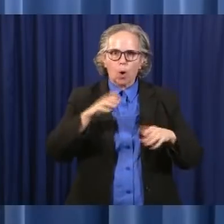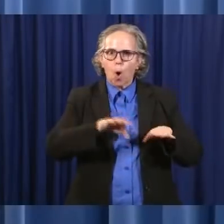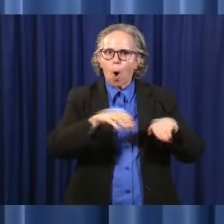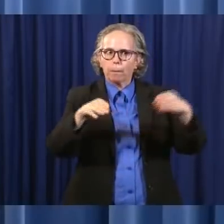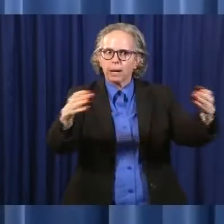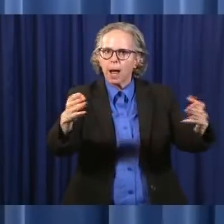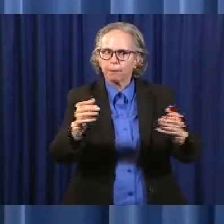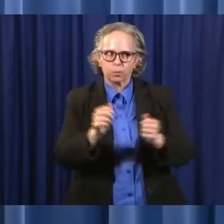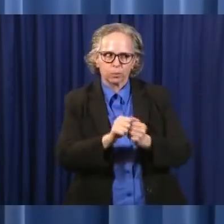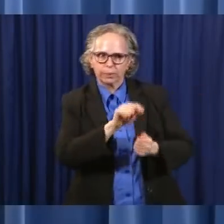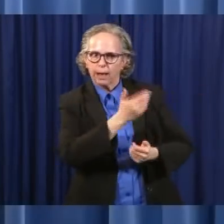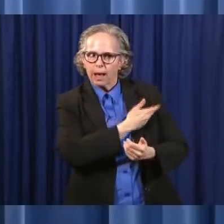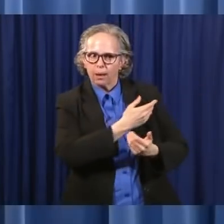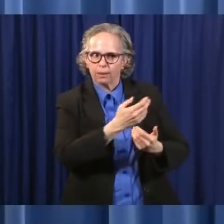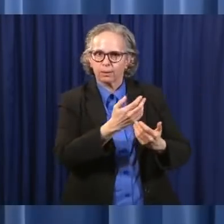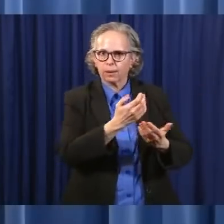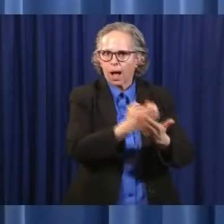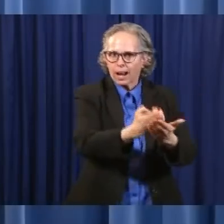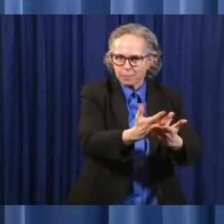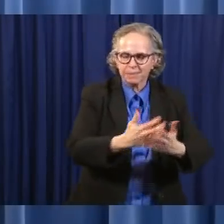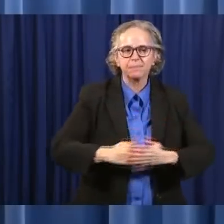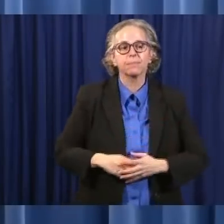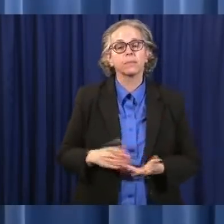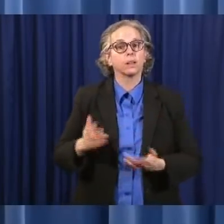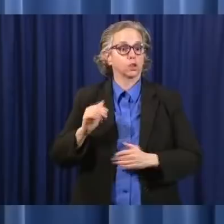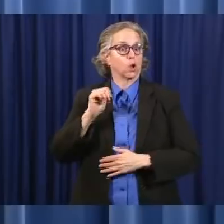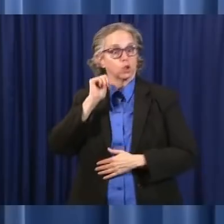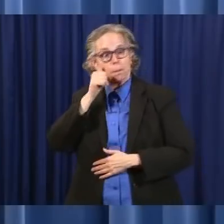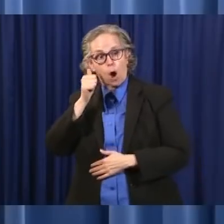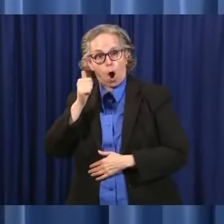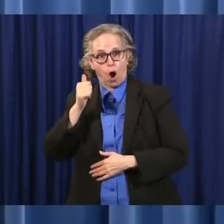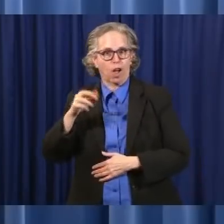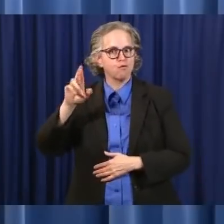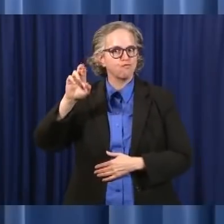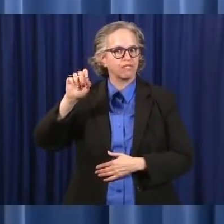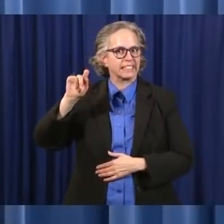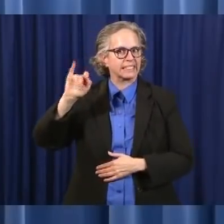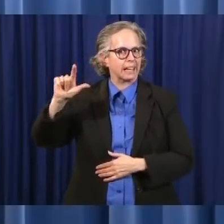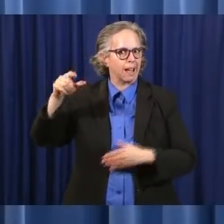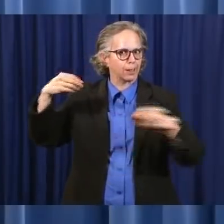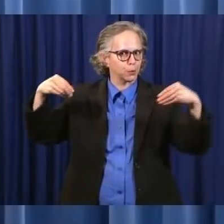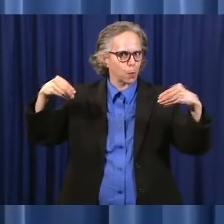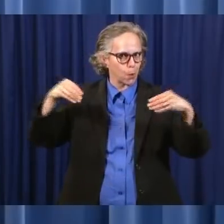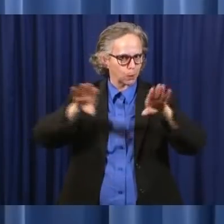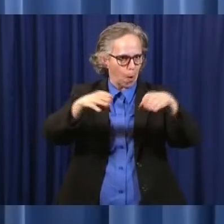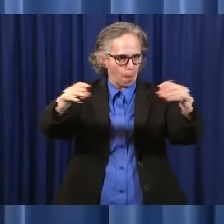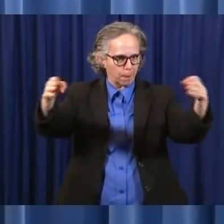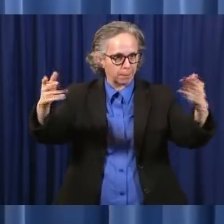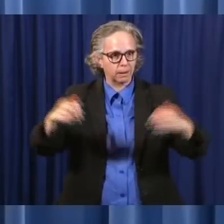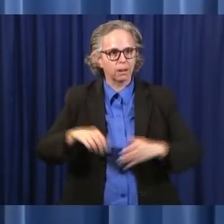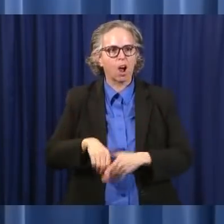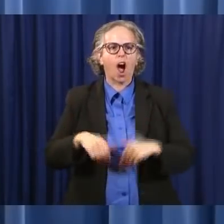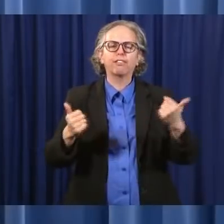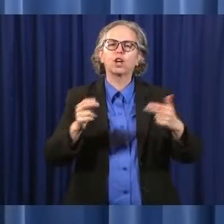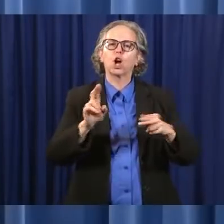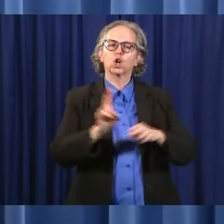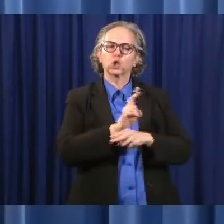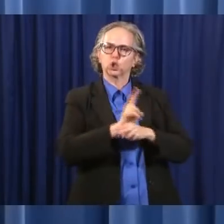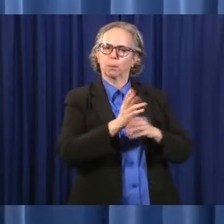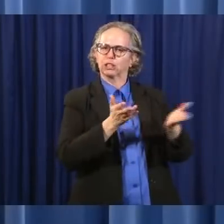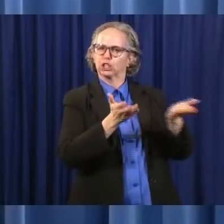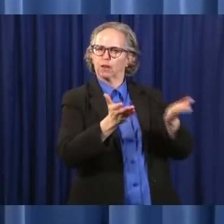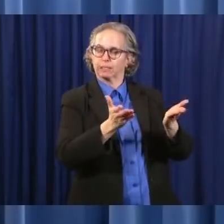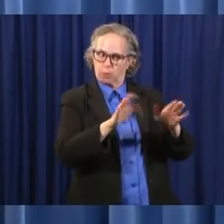Tomorrow, we reopen consumer, retail, other services. We've set out